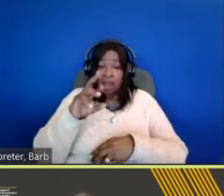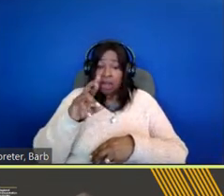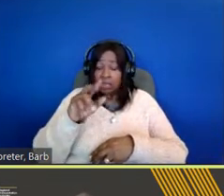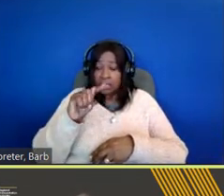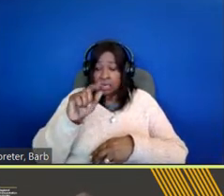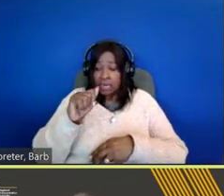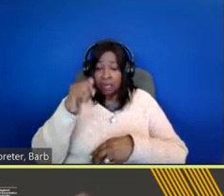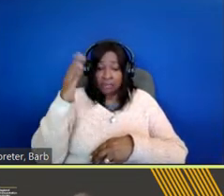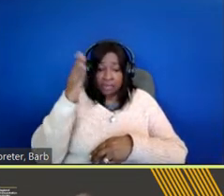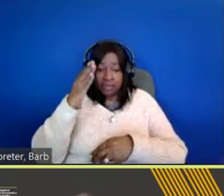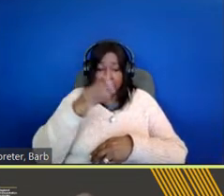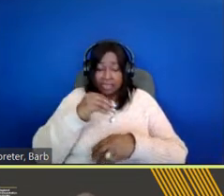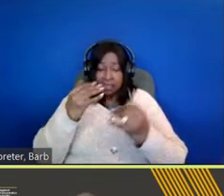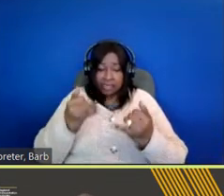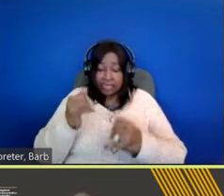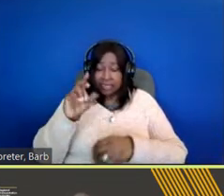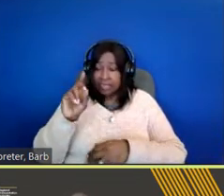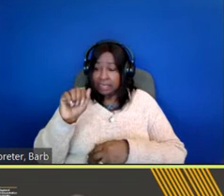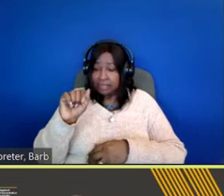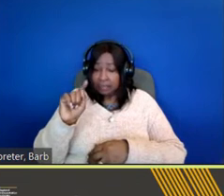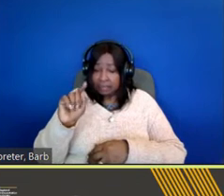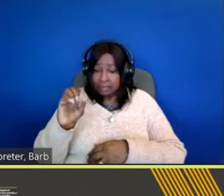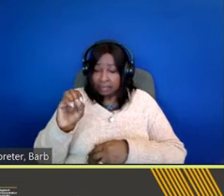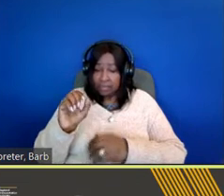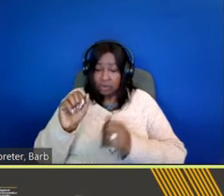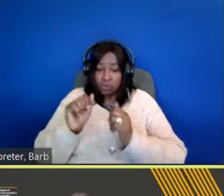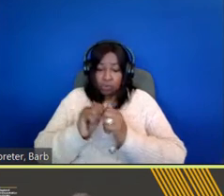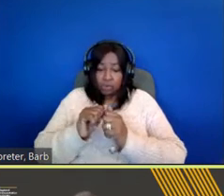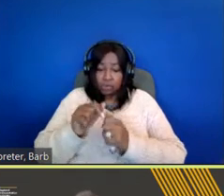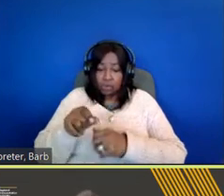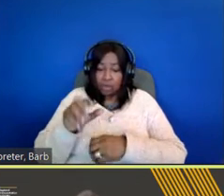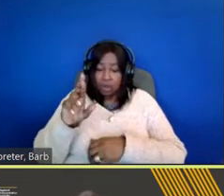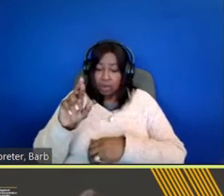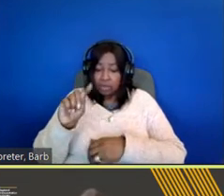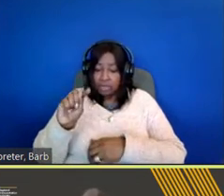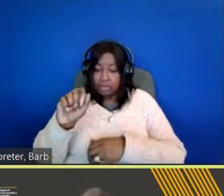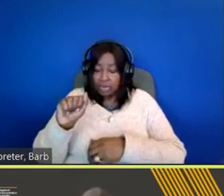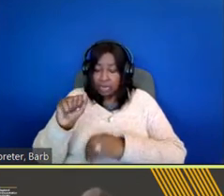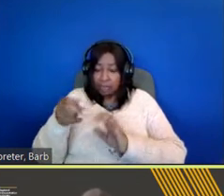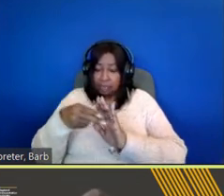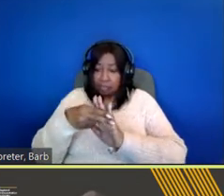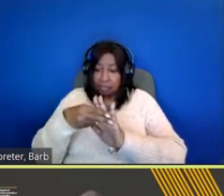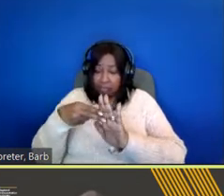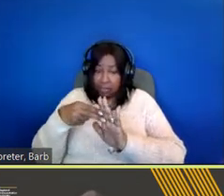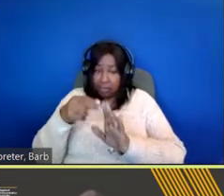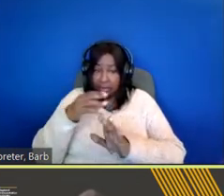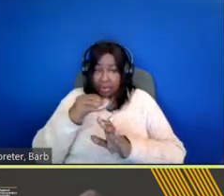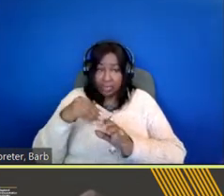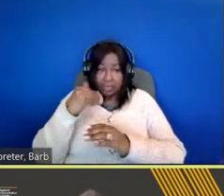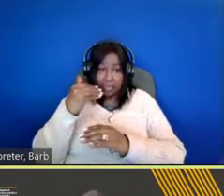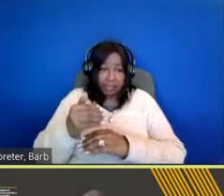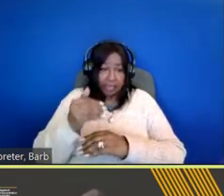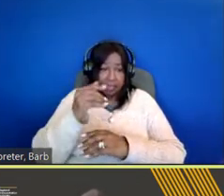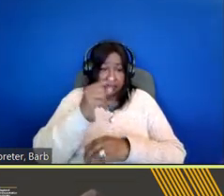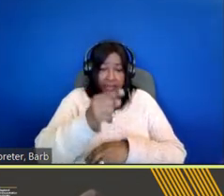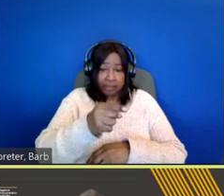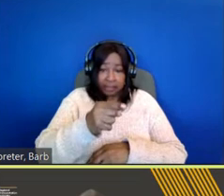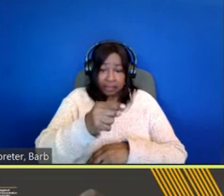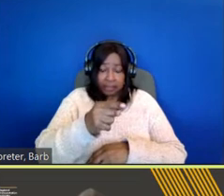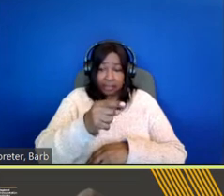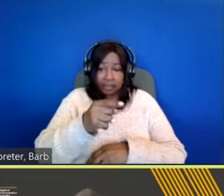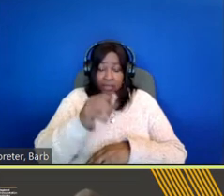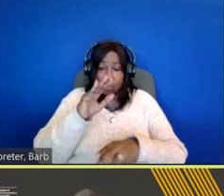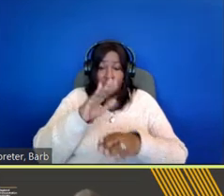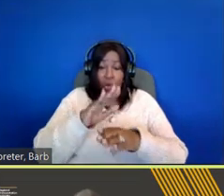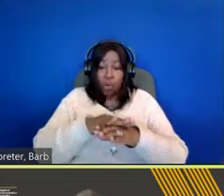today's date with our new RTA branding. And the next slide that I have on the